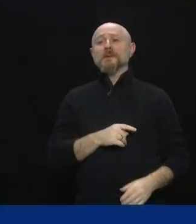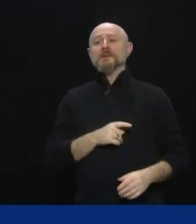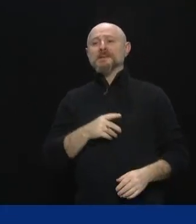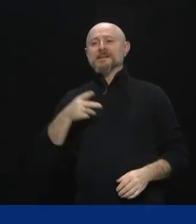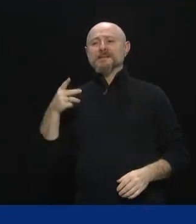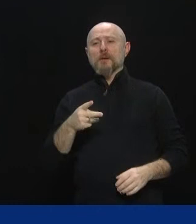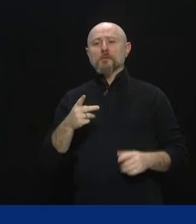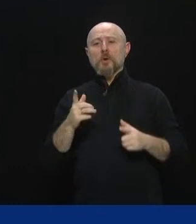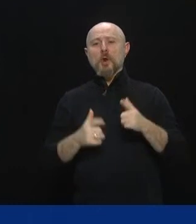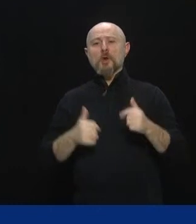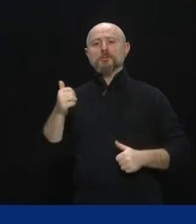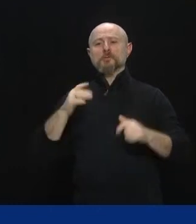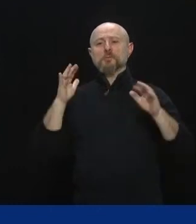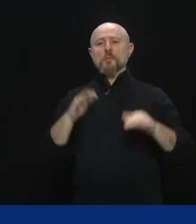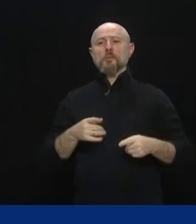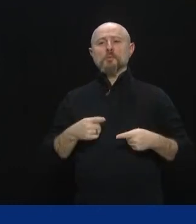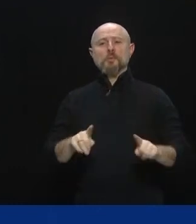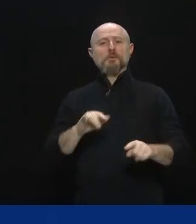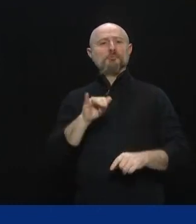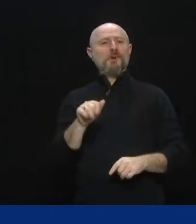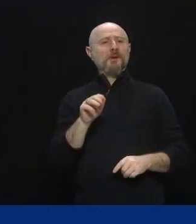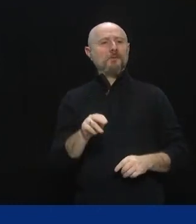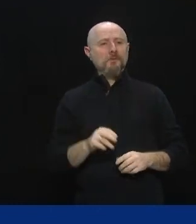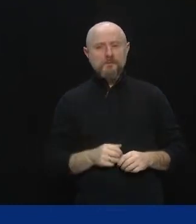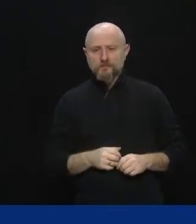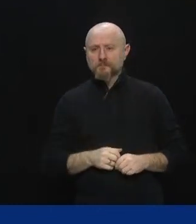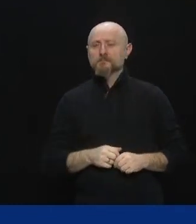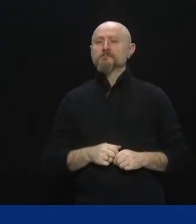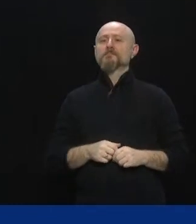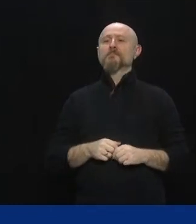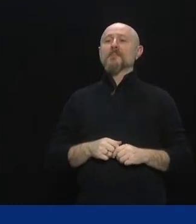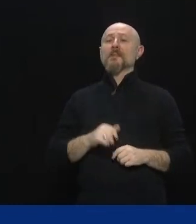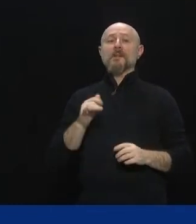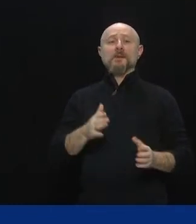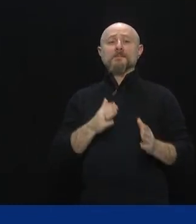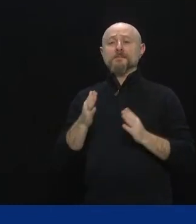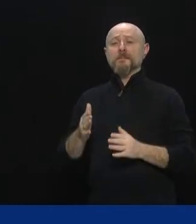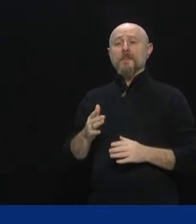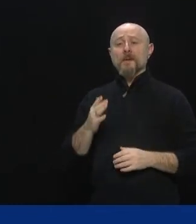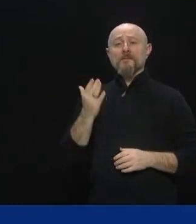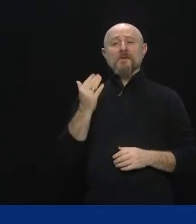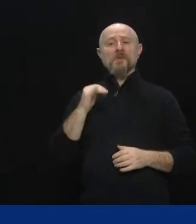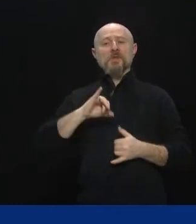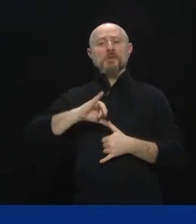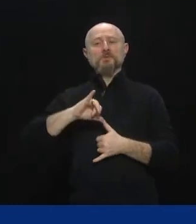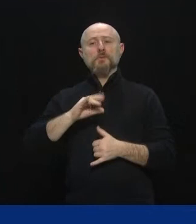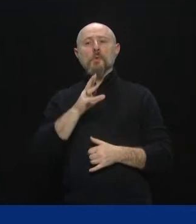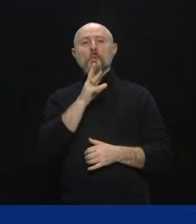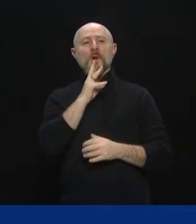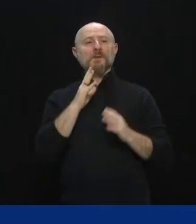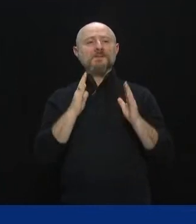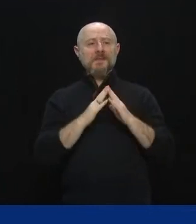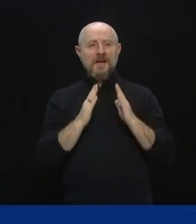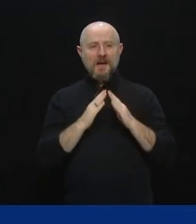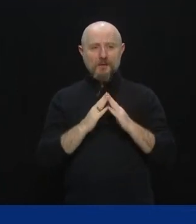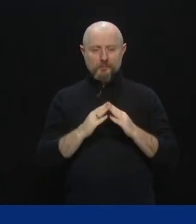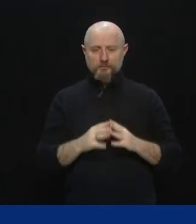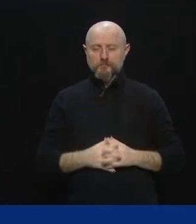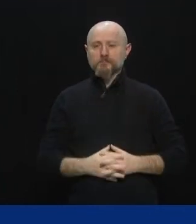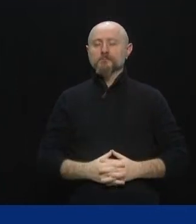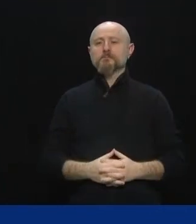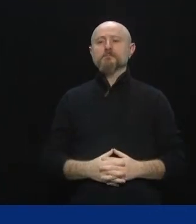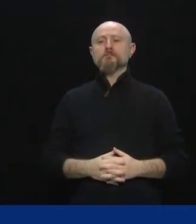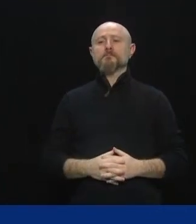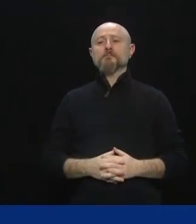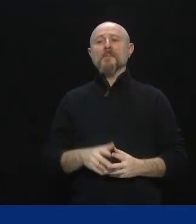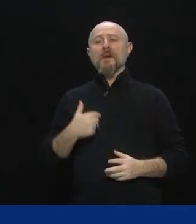in January, and about 15 inches in Watertown. We've got a lake effect snow